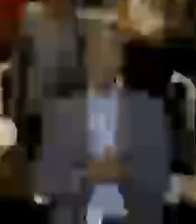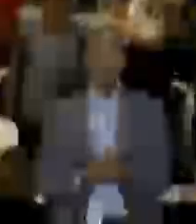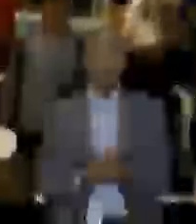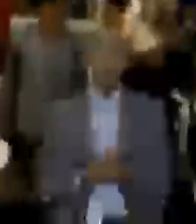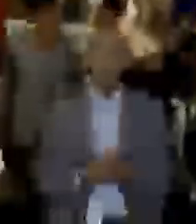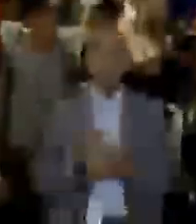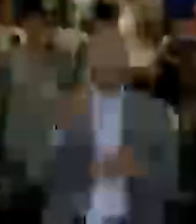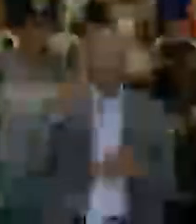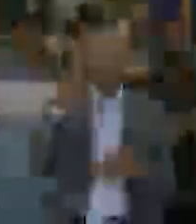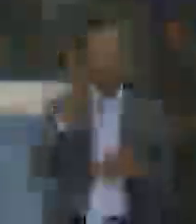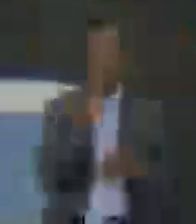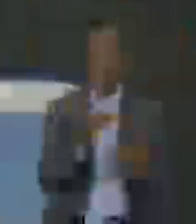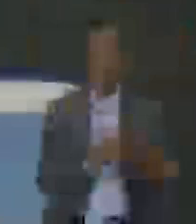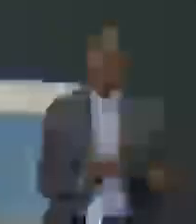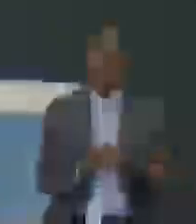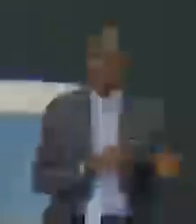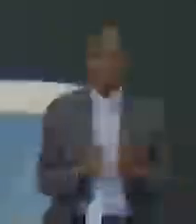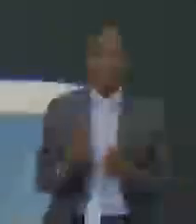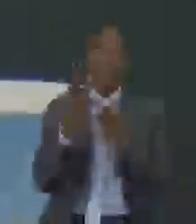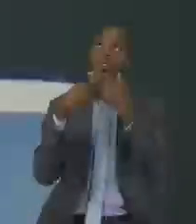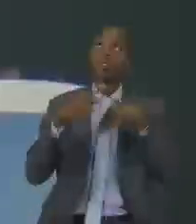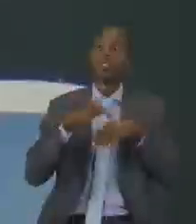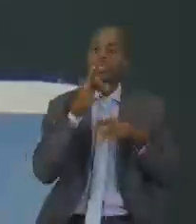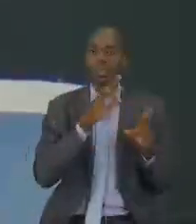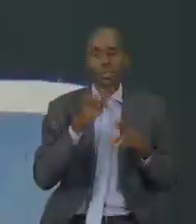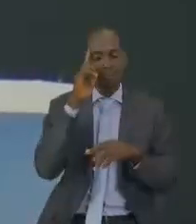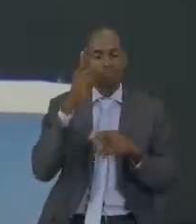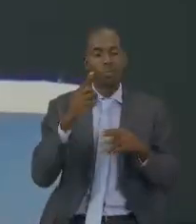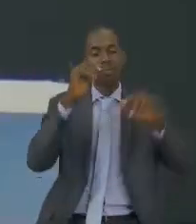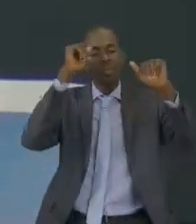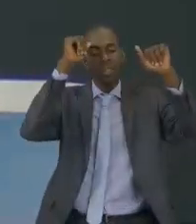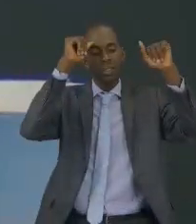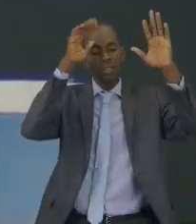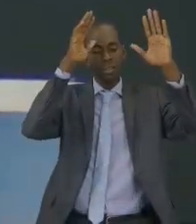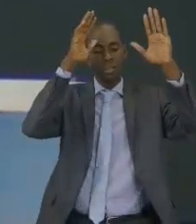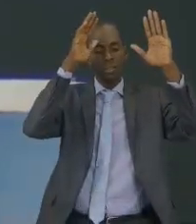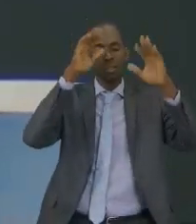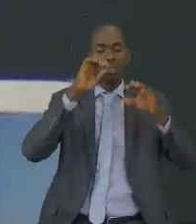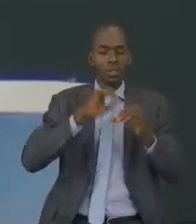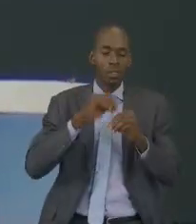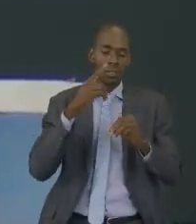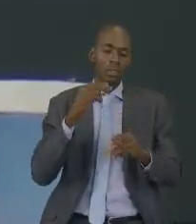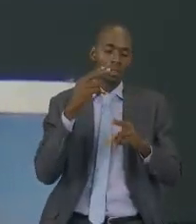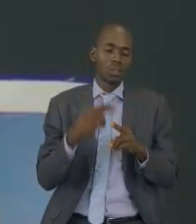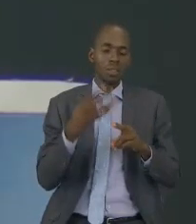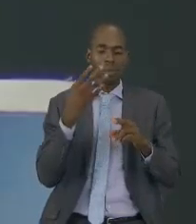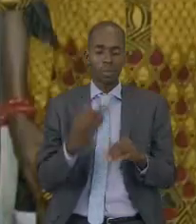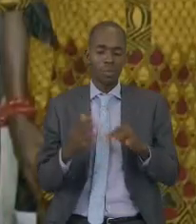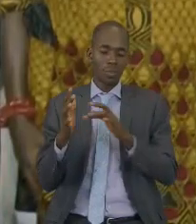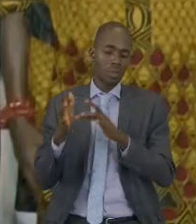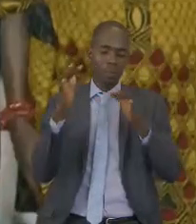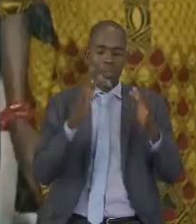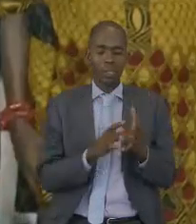We're ready now. Heaven is ready for you. Father, in the name of